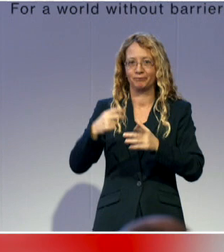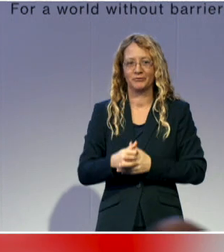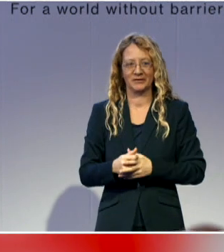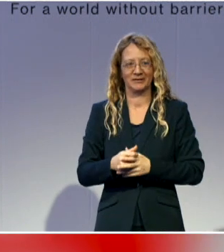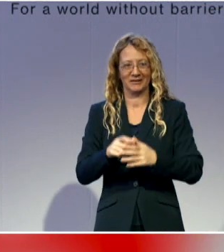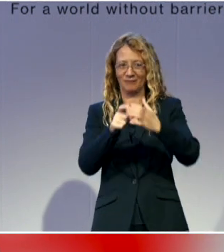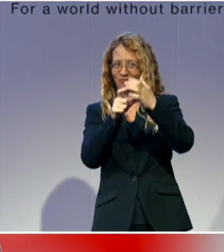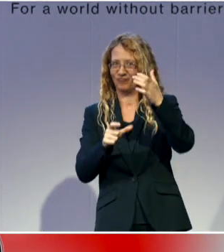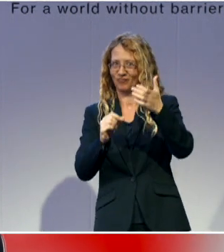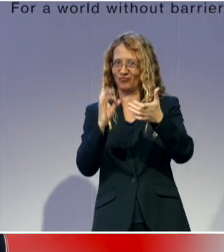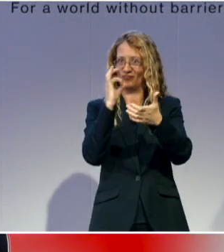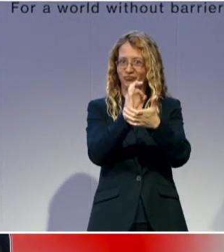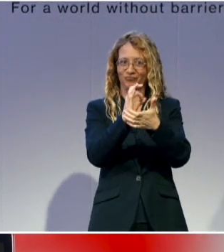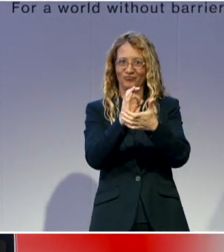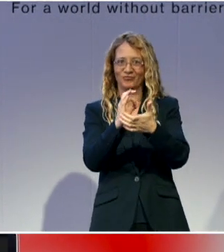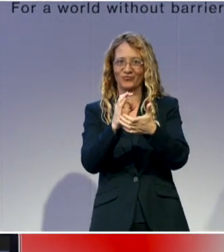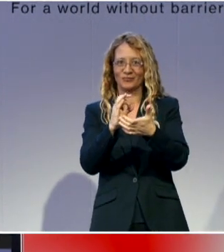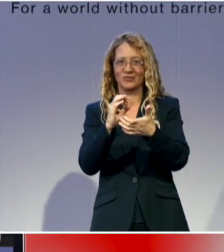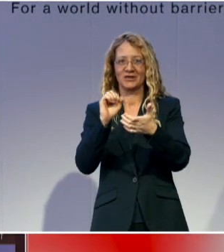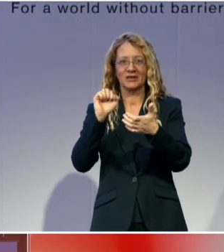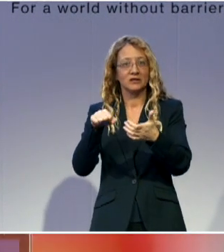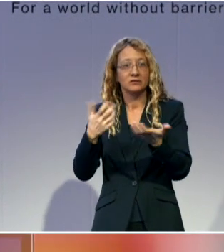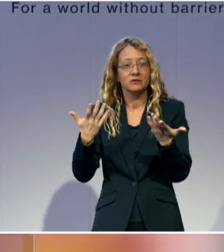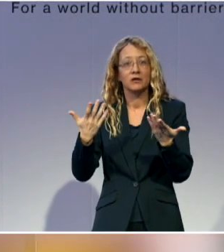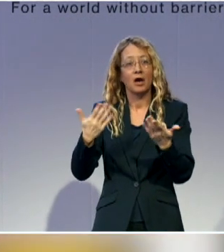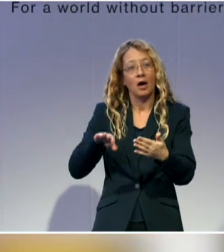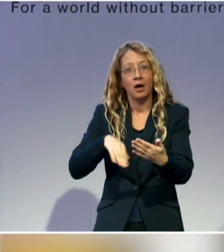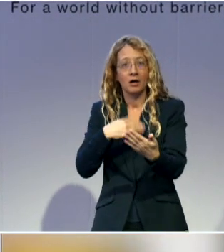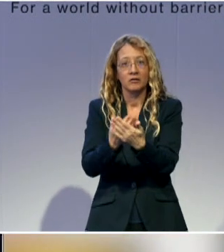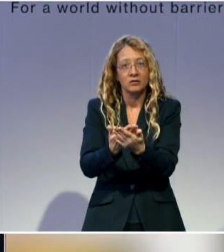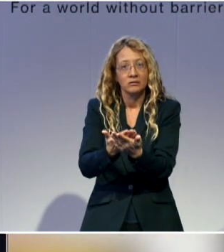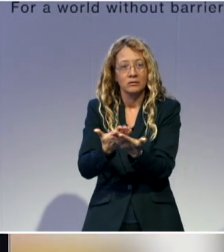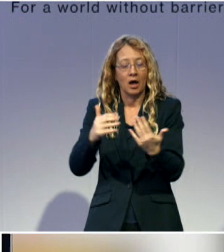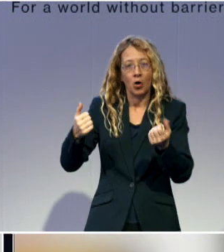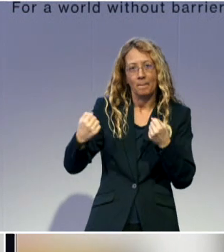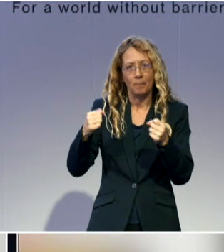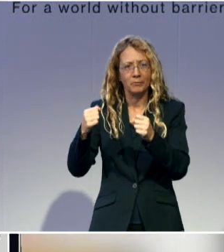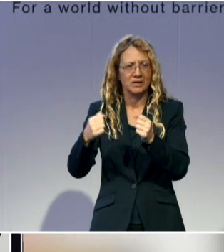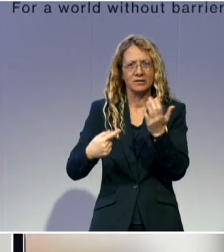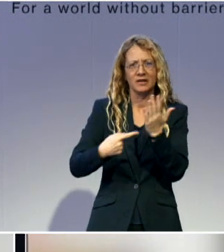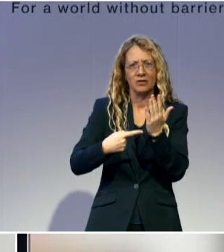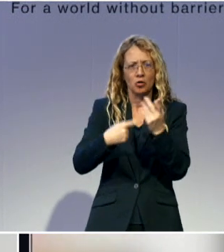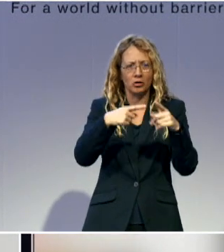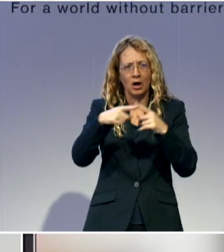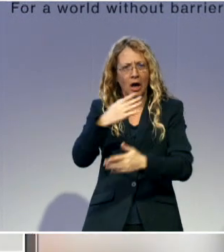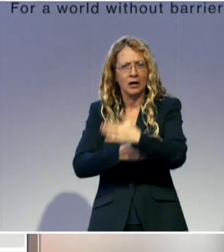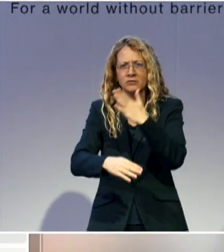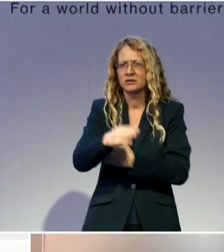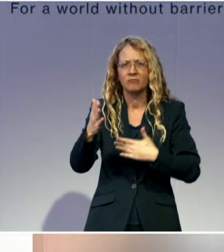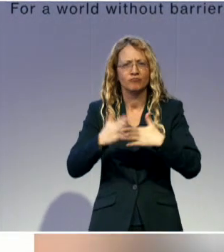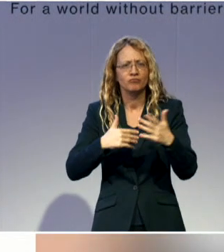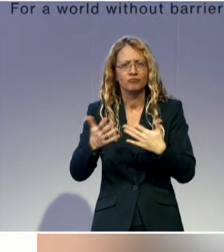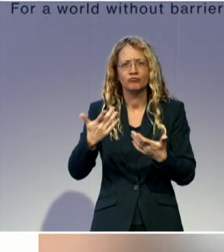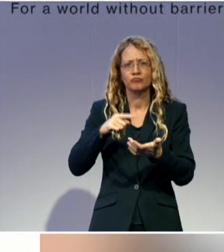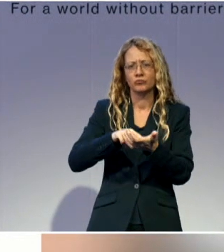Genie Mobile offers mobile technology to people with all types of disabilities. In case of an emergency or if